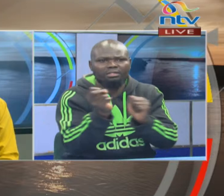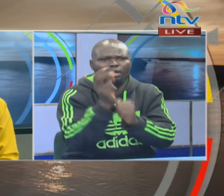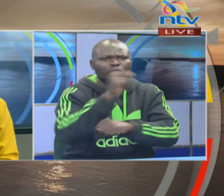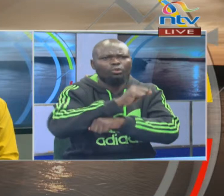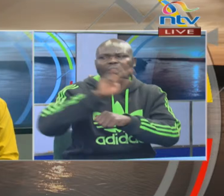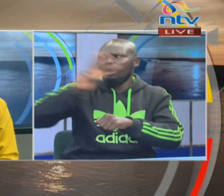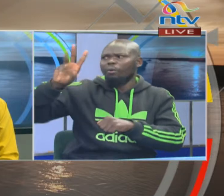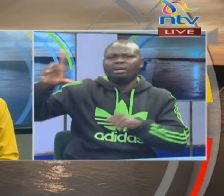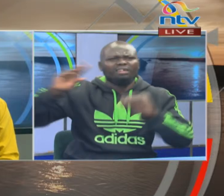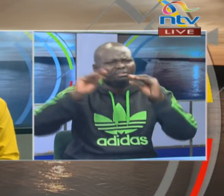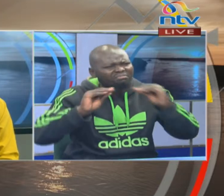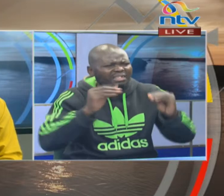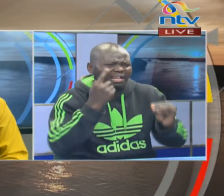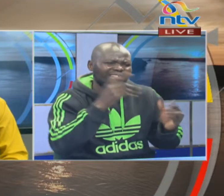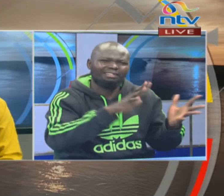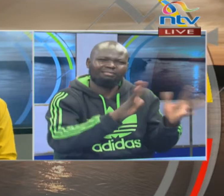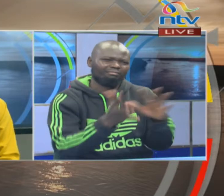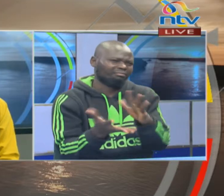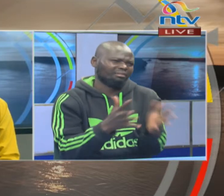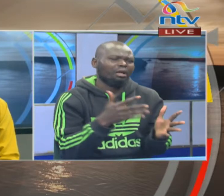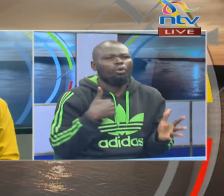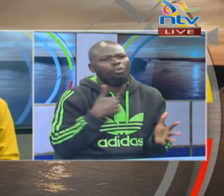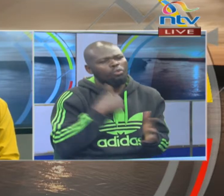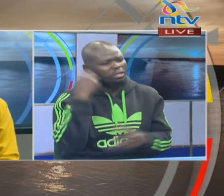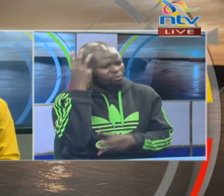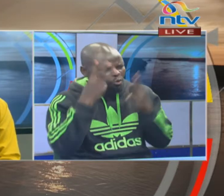So I teach